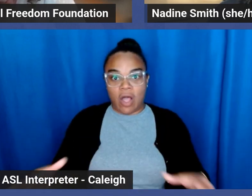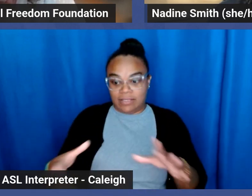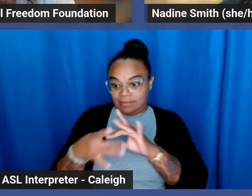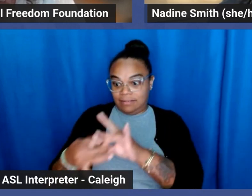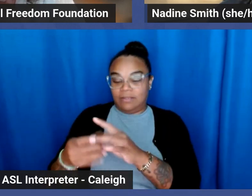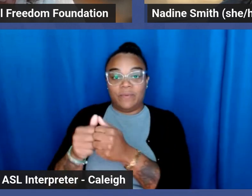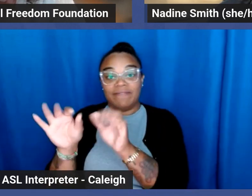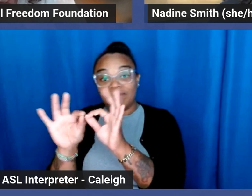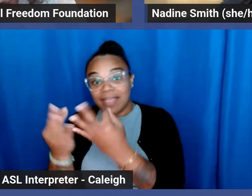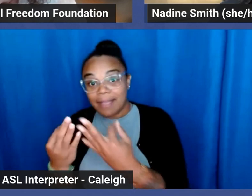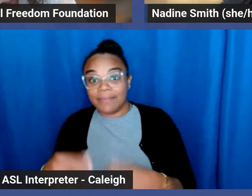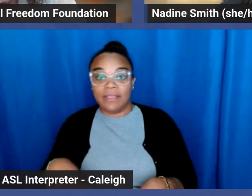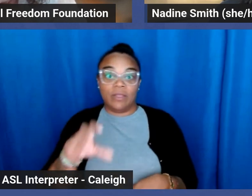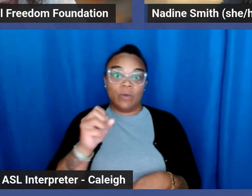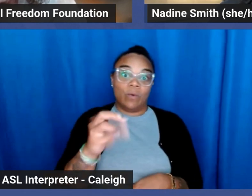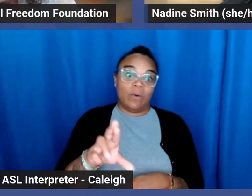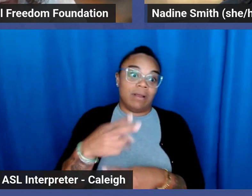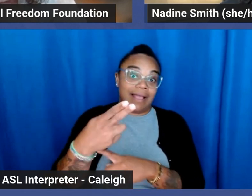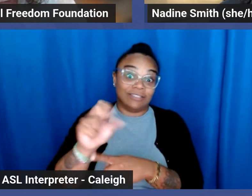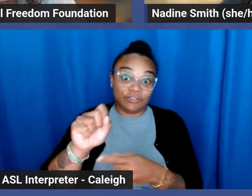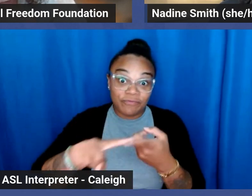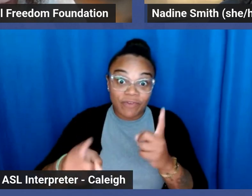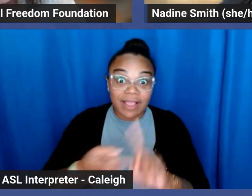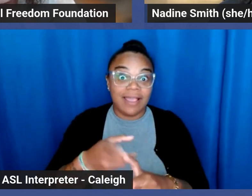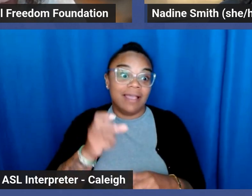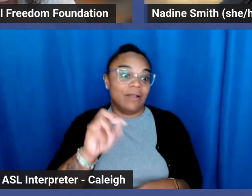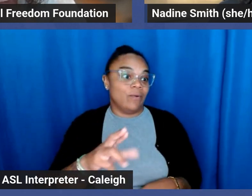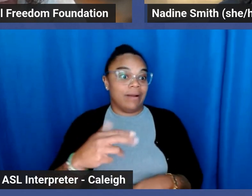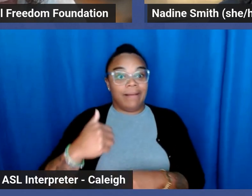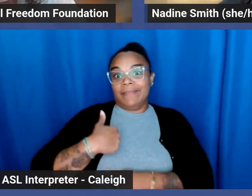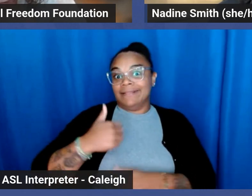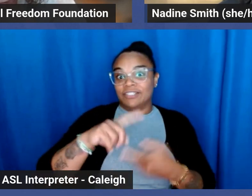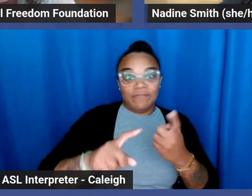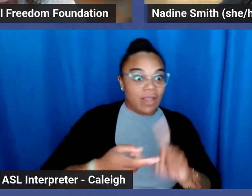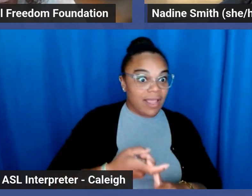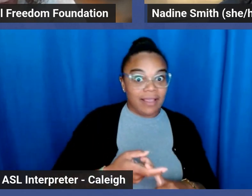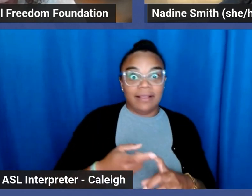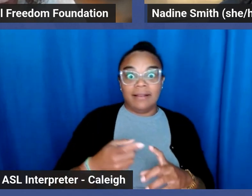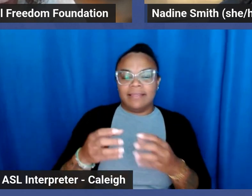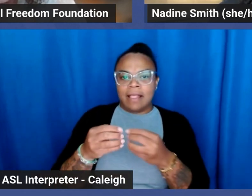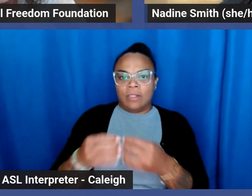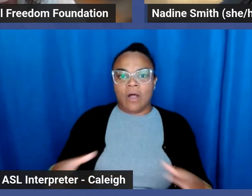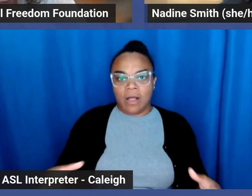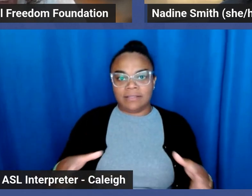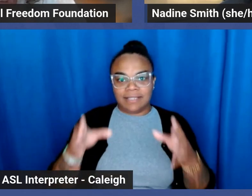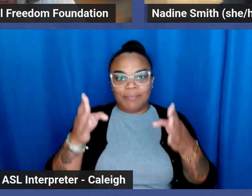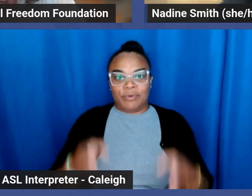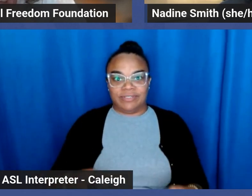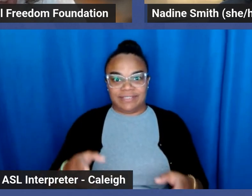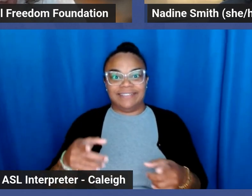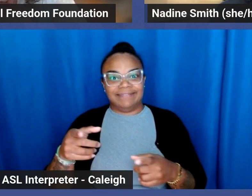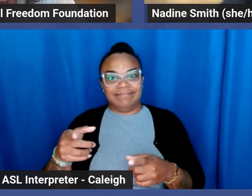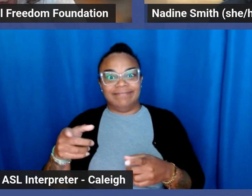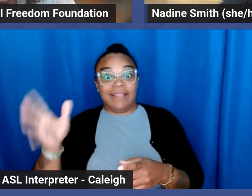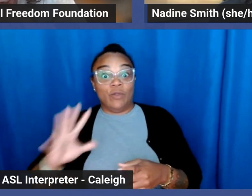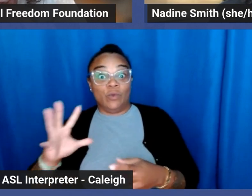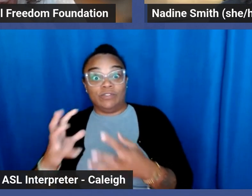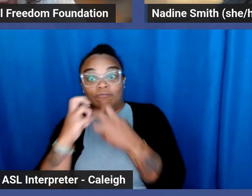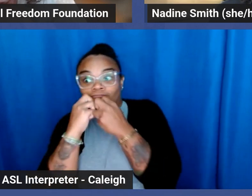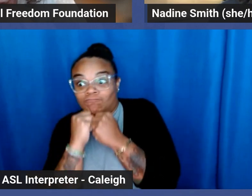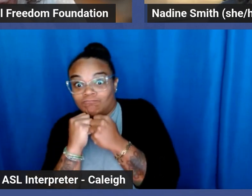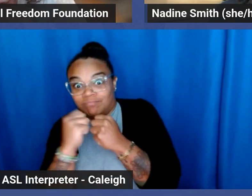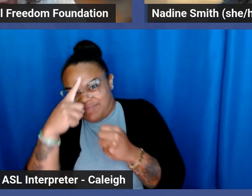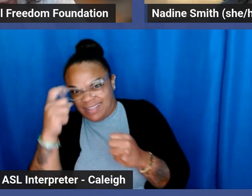or an old high school buddy or military, buddy, to that world. And I